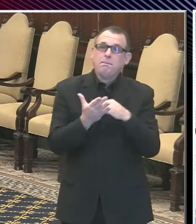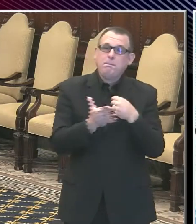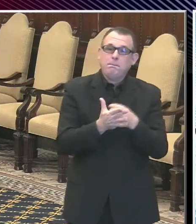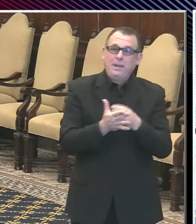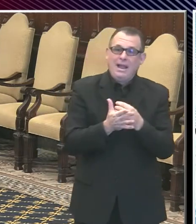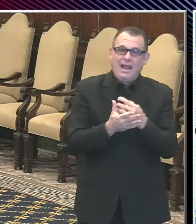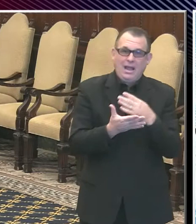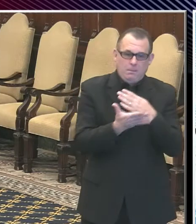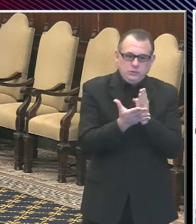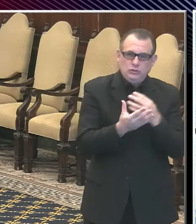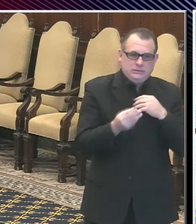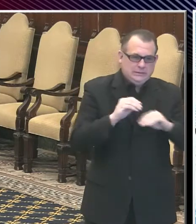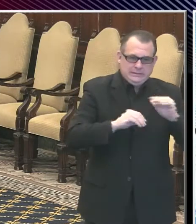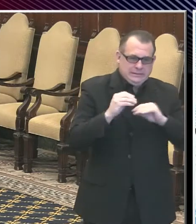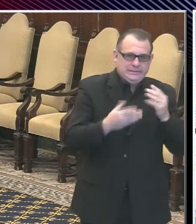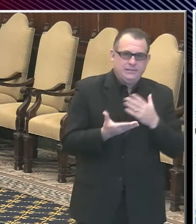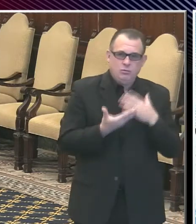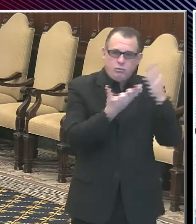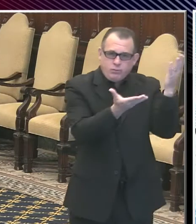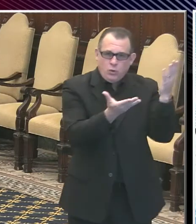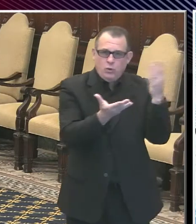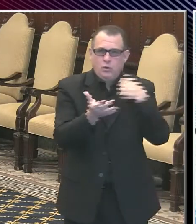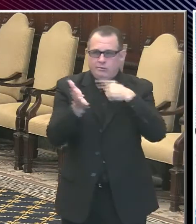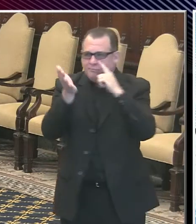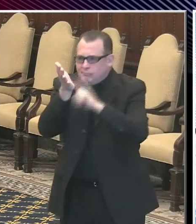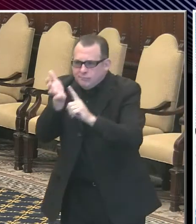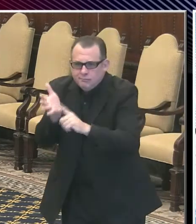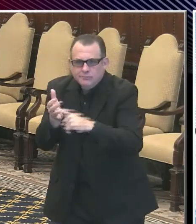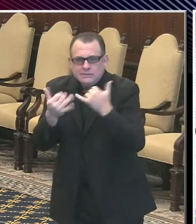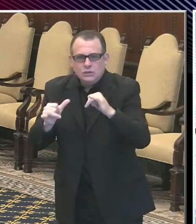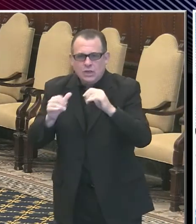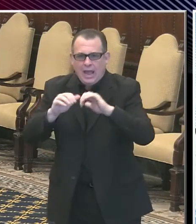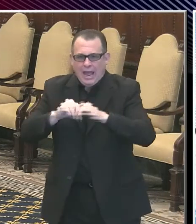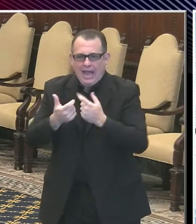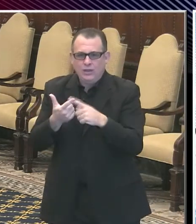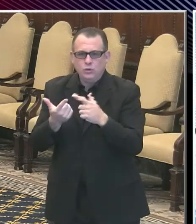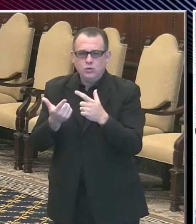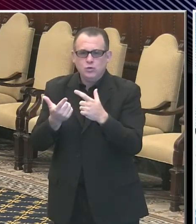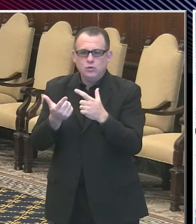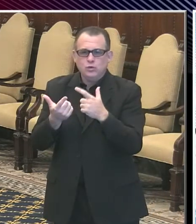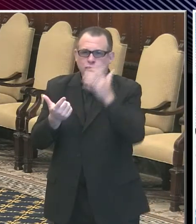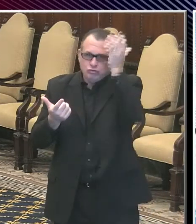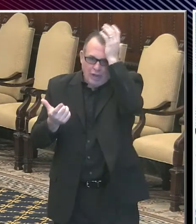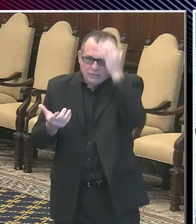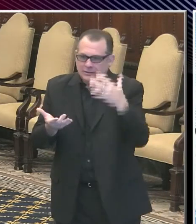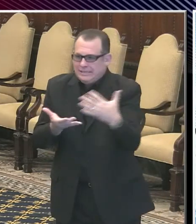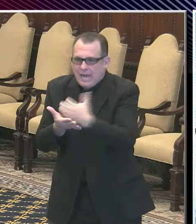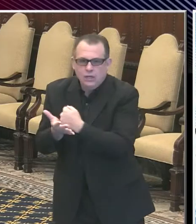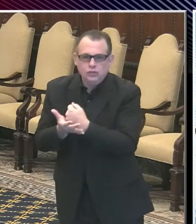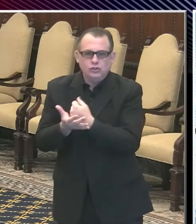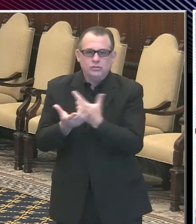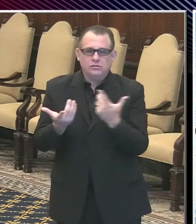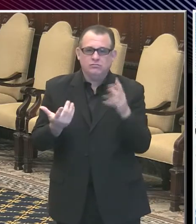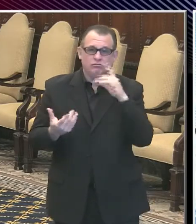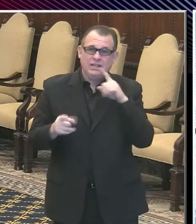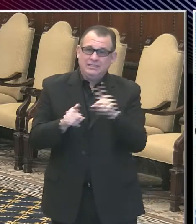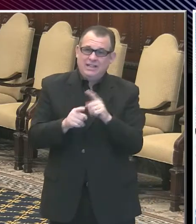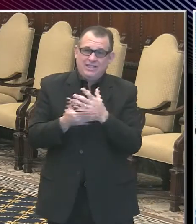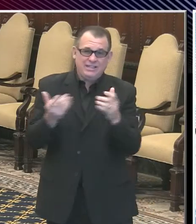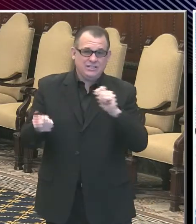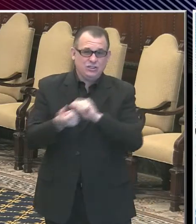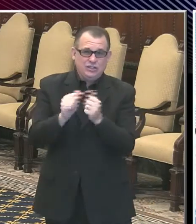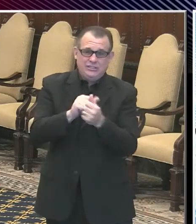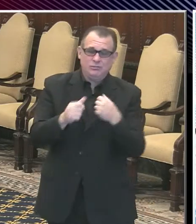continuing to evaluate and review sanitation collections, and we'll make adjustments as necessary. But